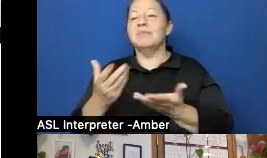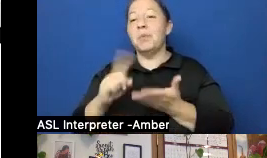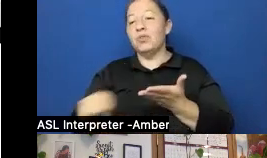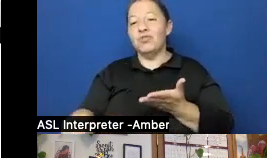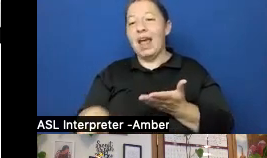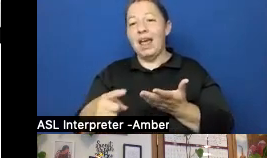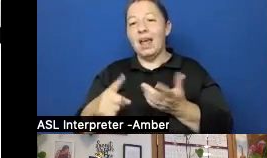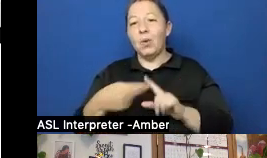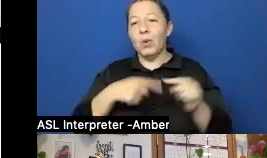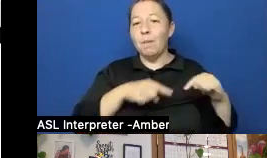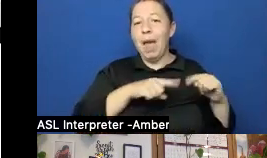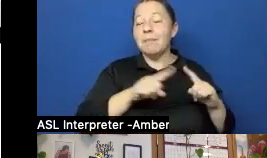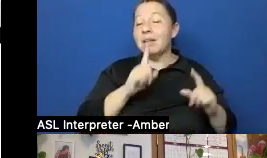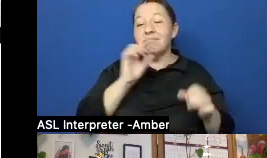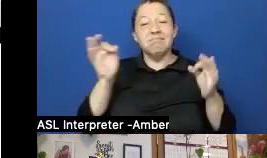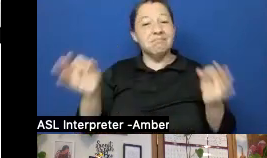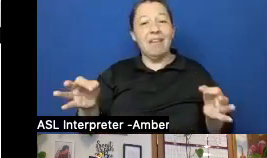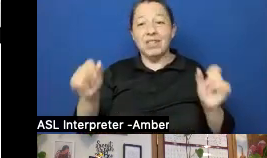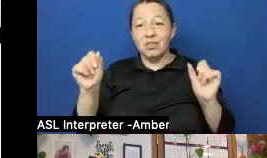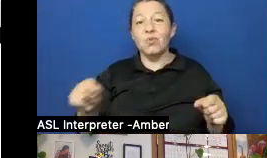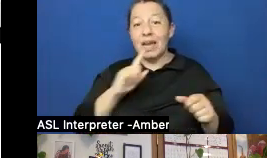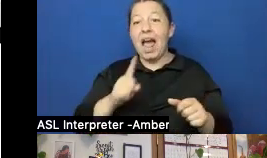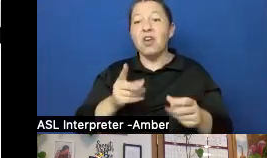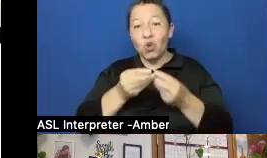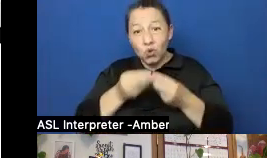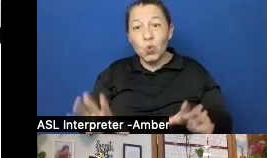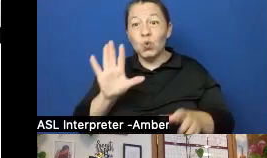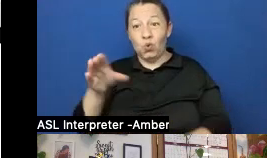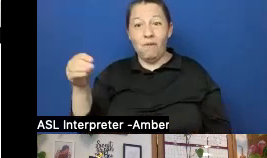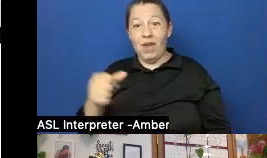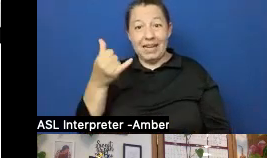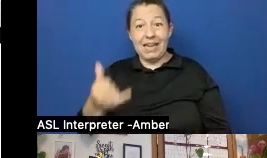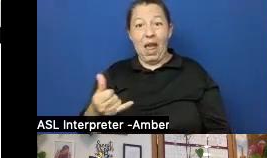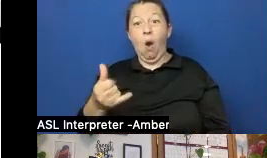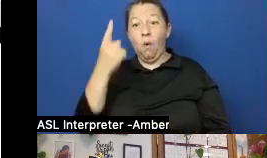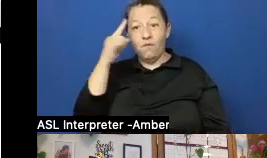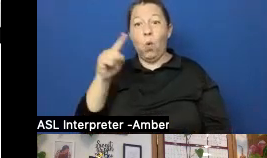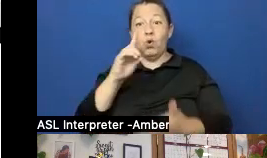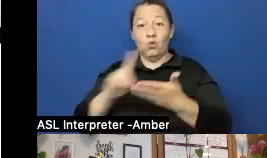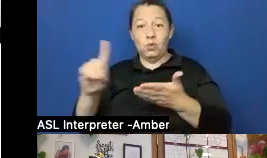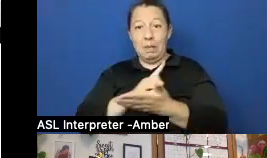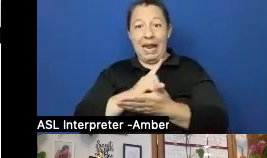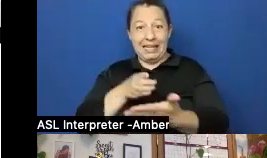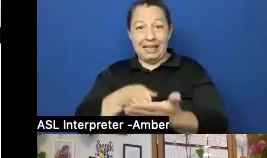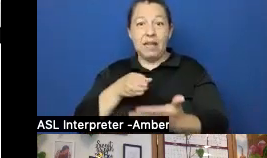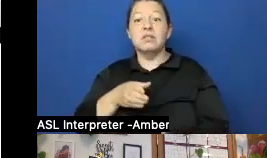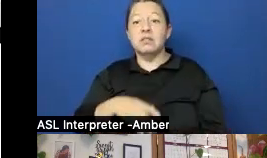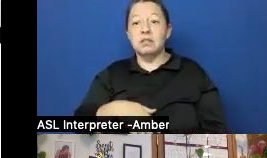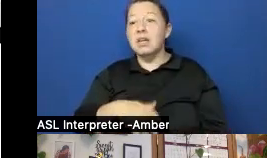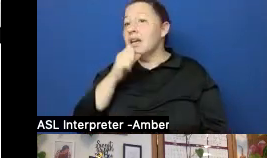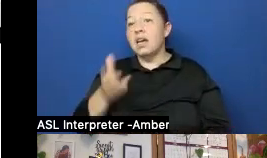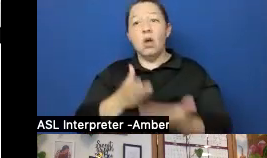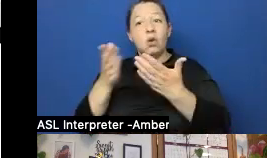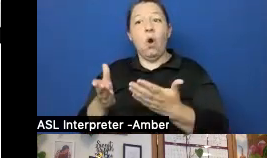it's definitely, you can actually lose your funding now for discriminating and not offering